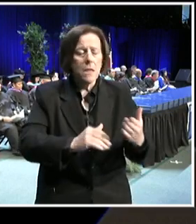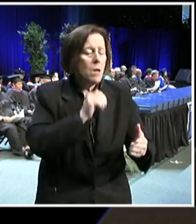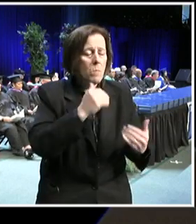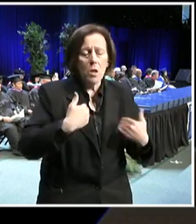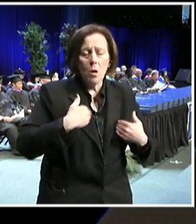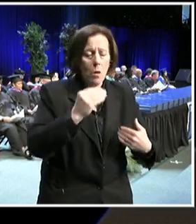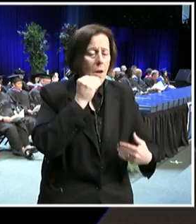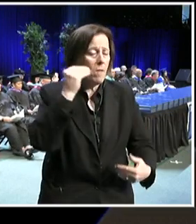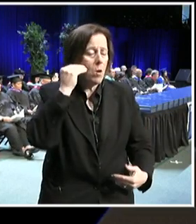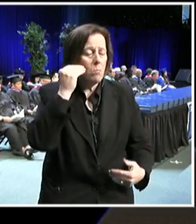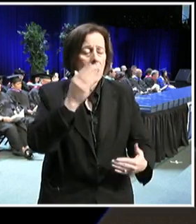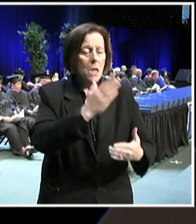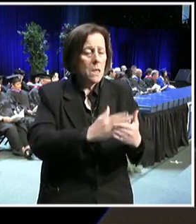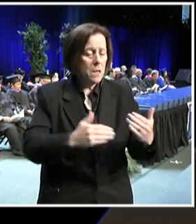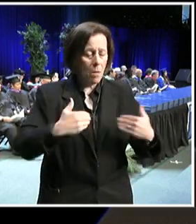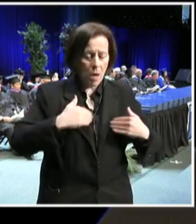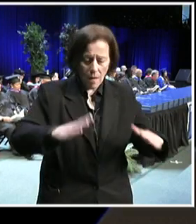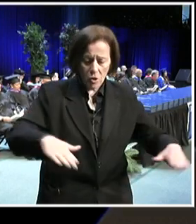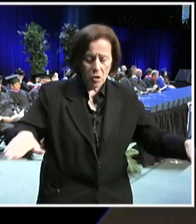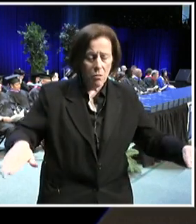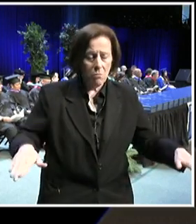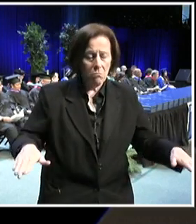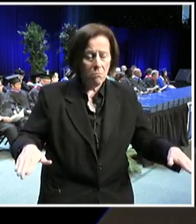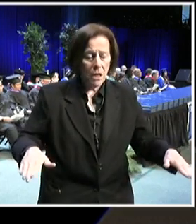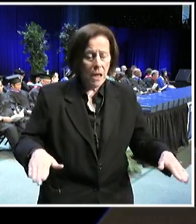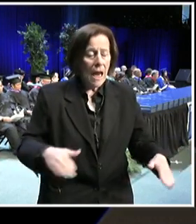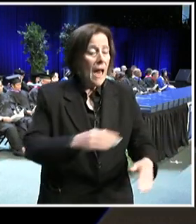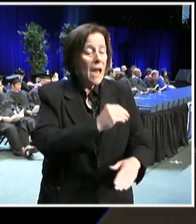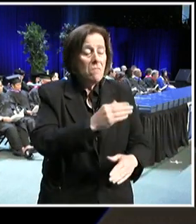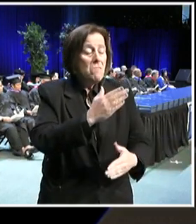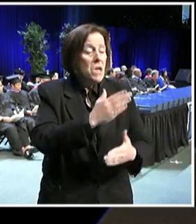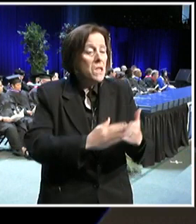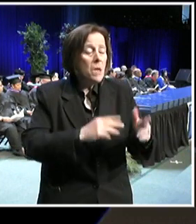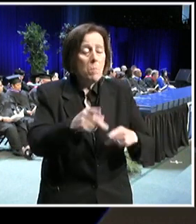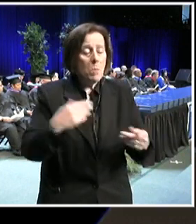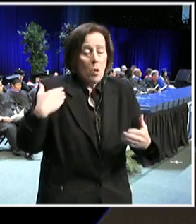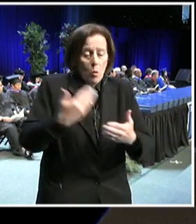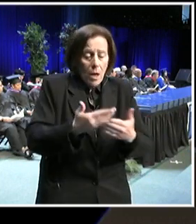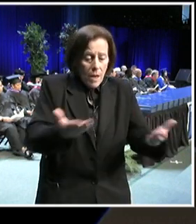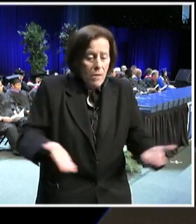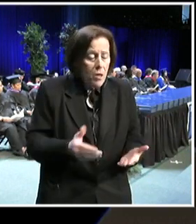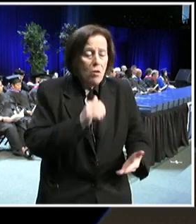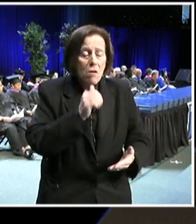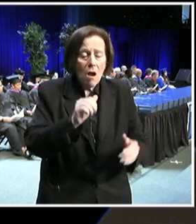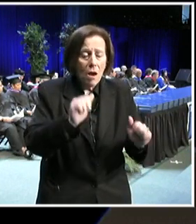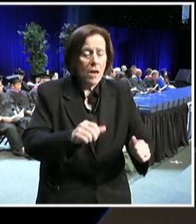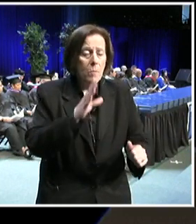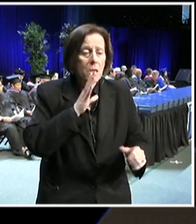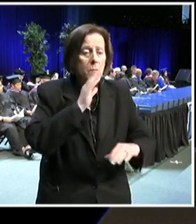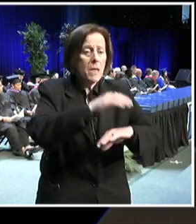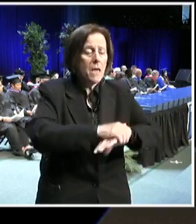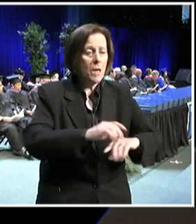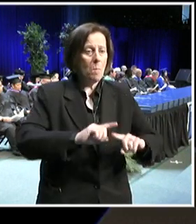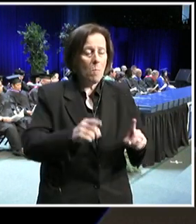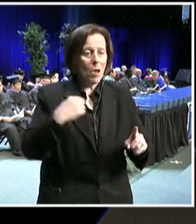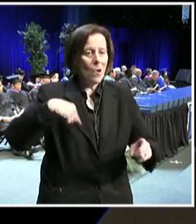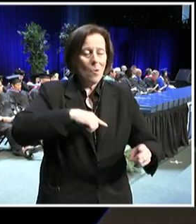of us have children, and some people just didn't come speaking English. But we are here because we are